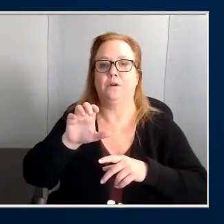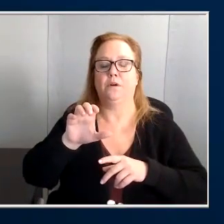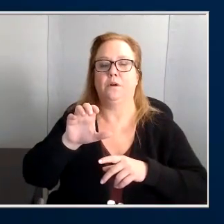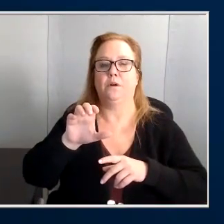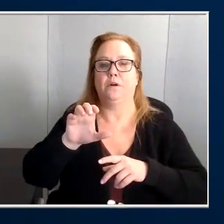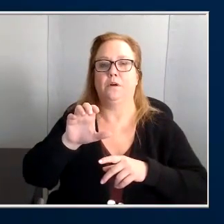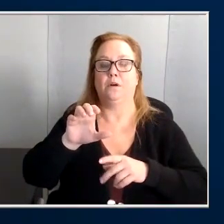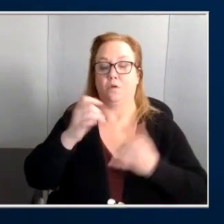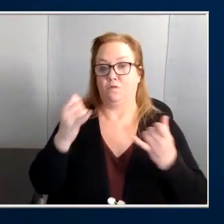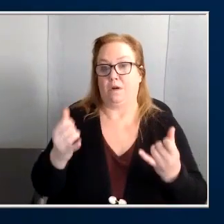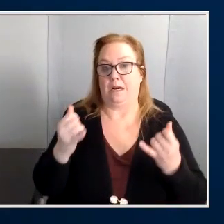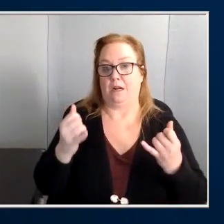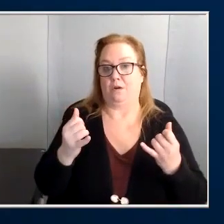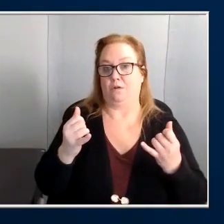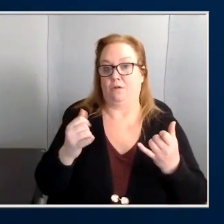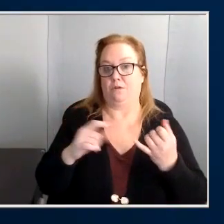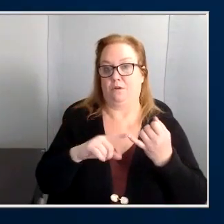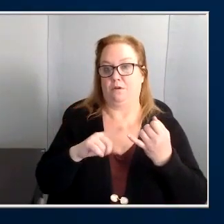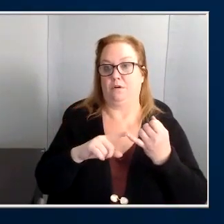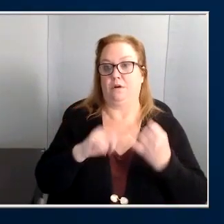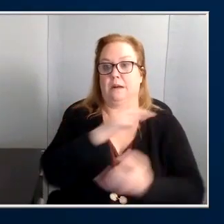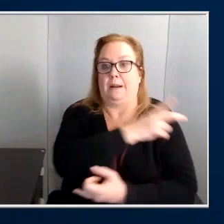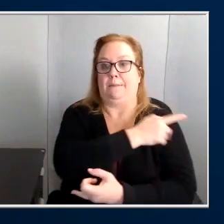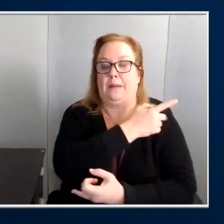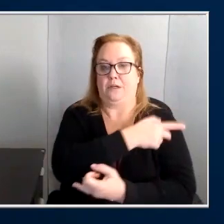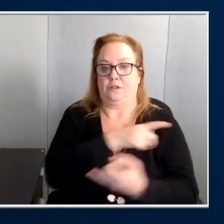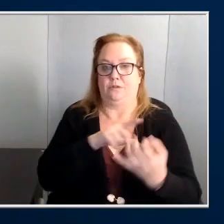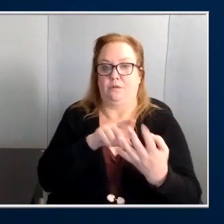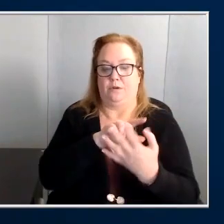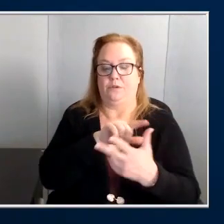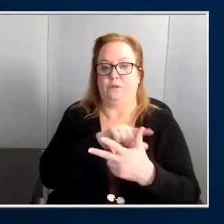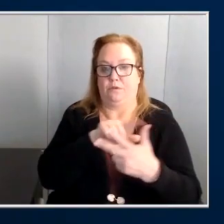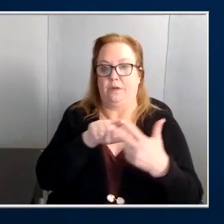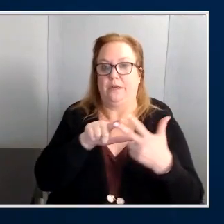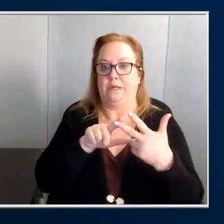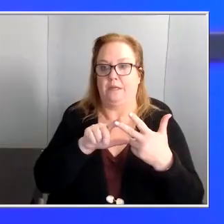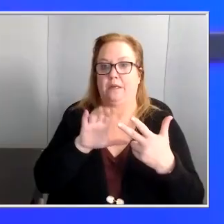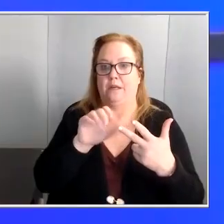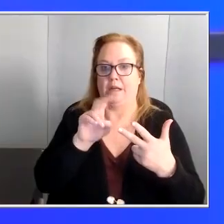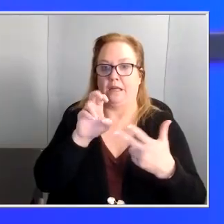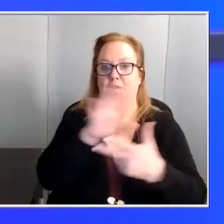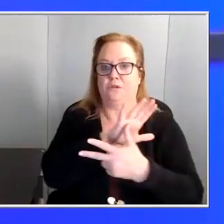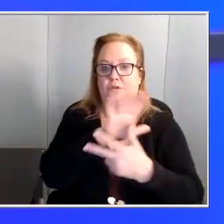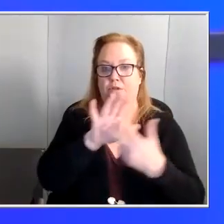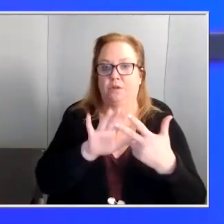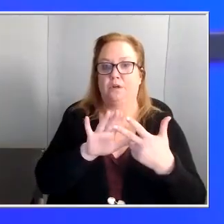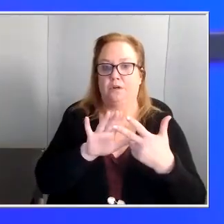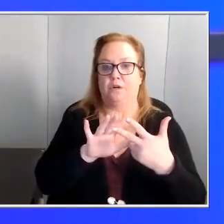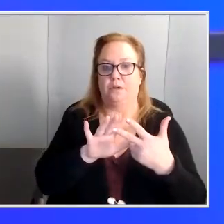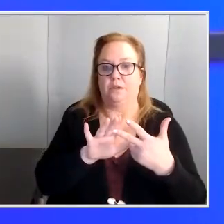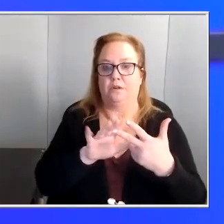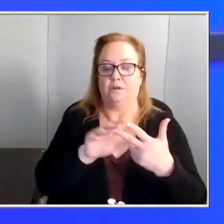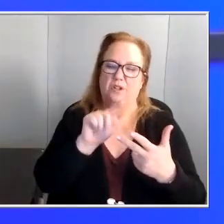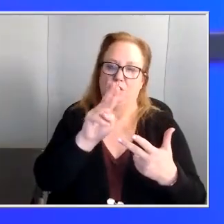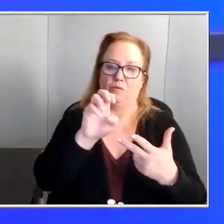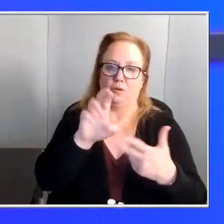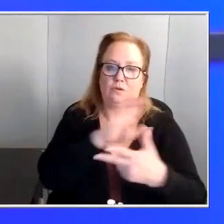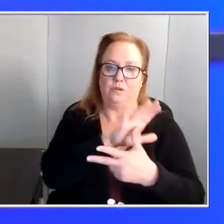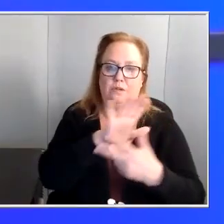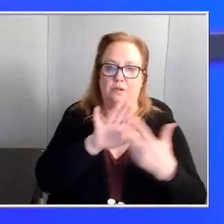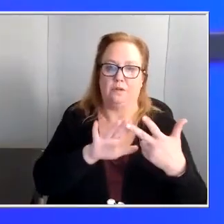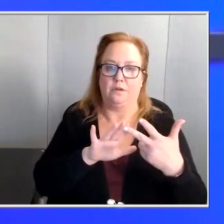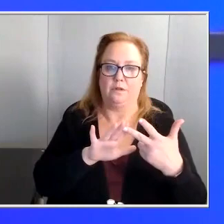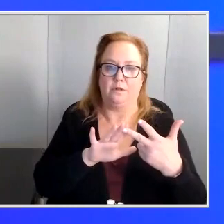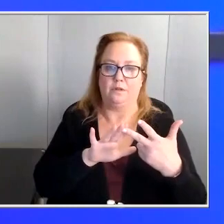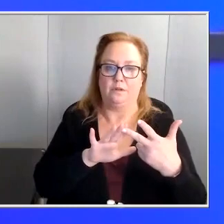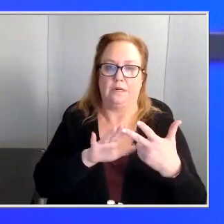So right now, I think just probably patients with those main three pathologies, with those main three kind of tumors. And